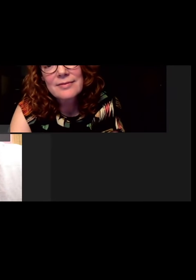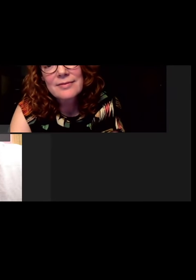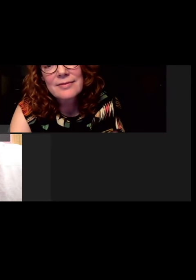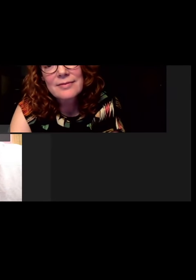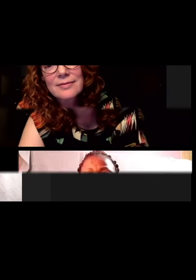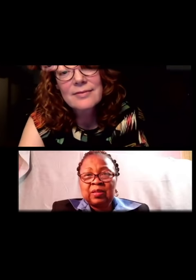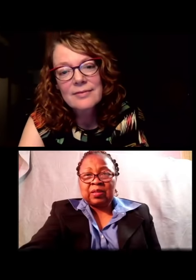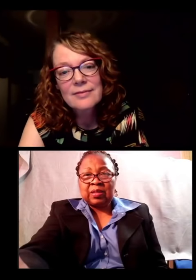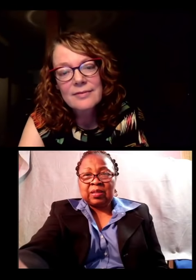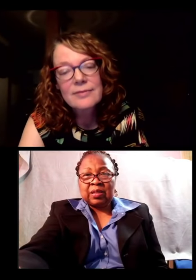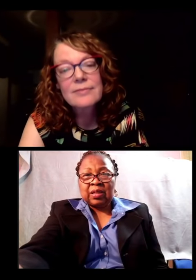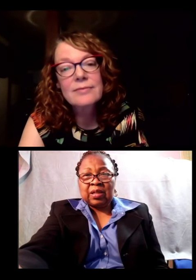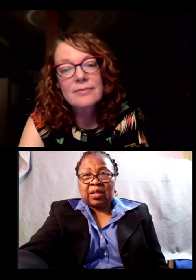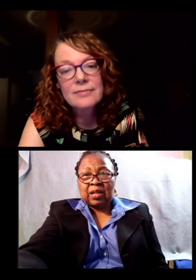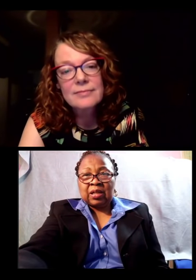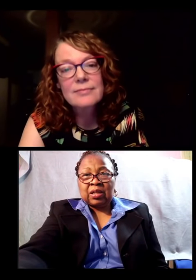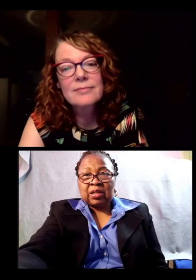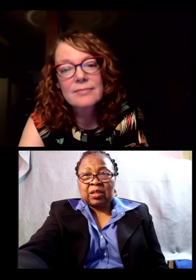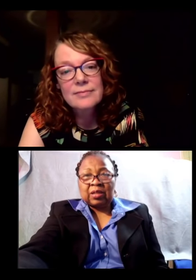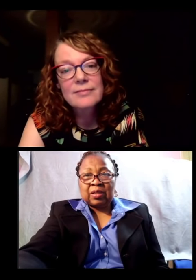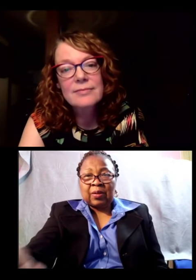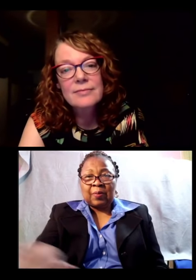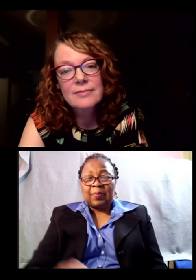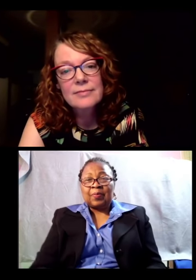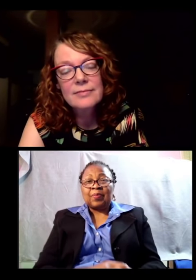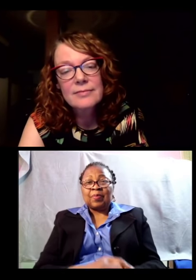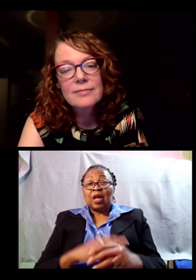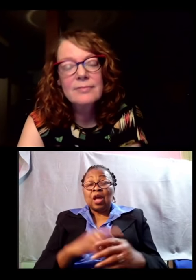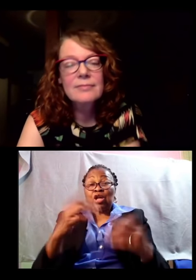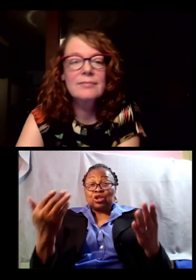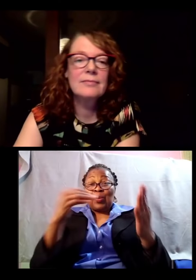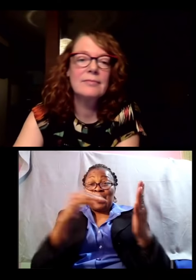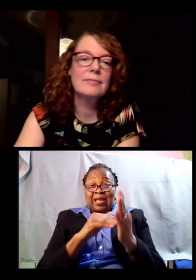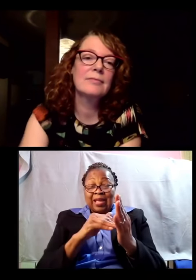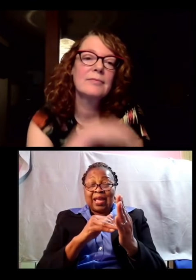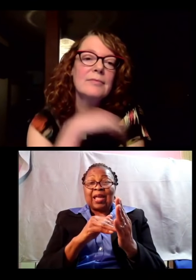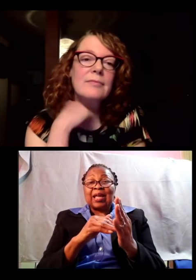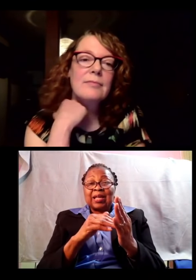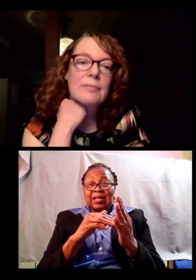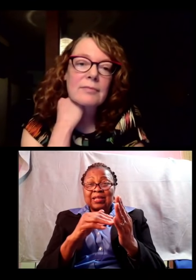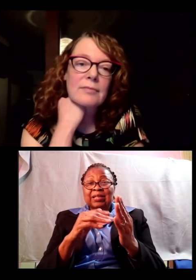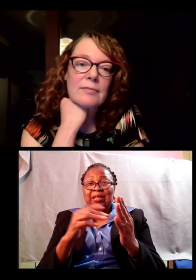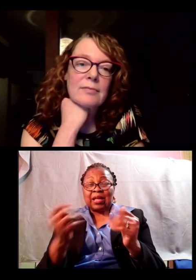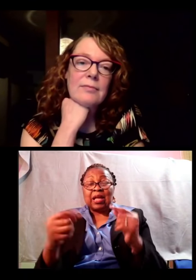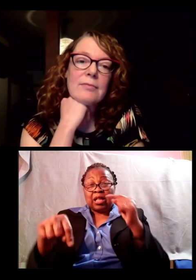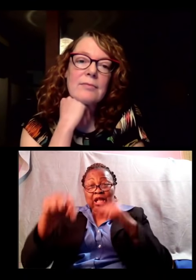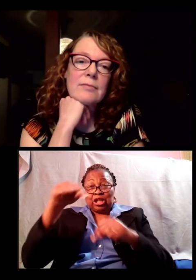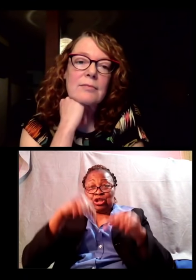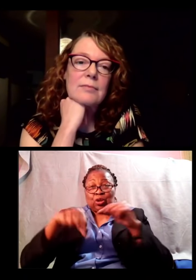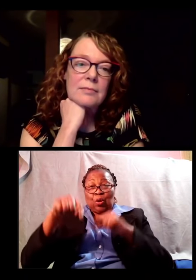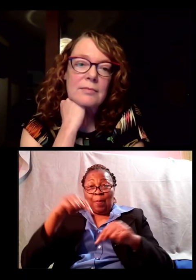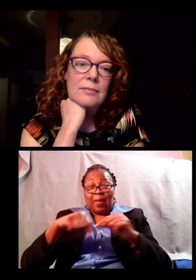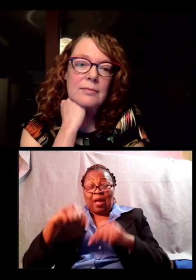And then Reagan got elected. So again, let's go back to the future.